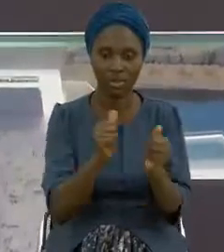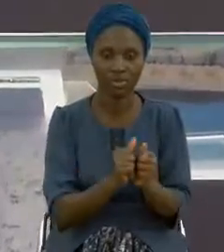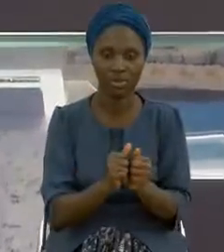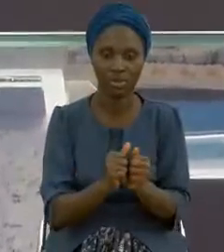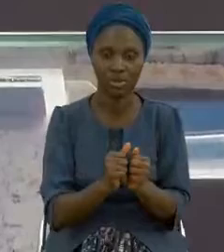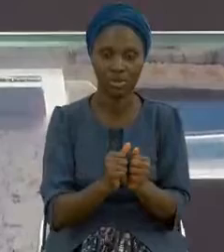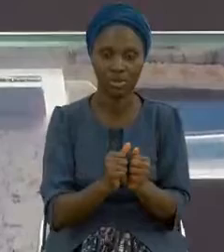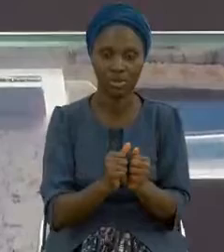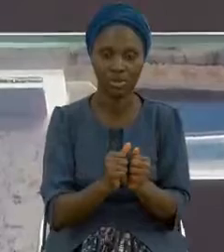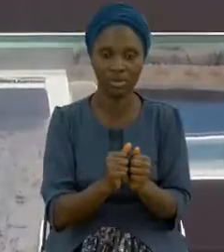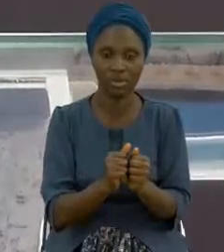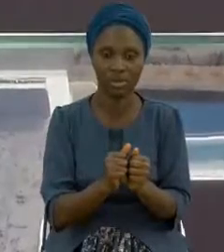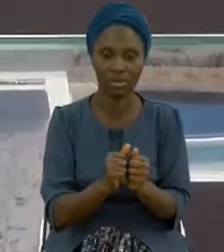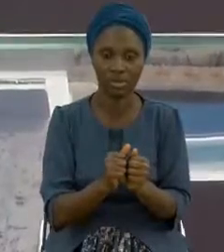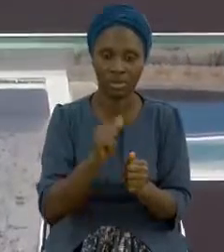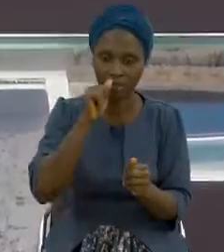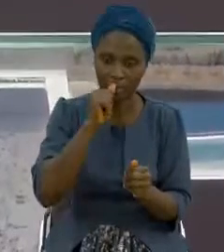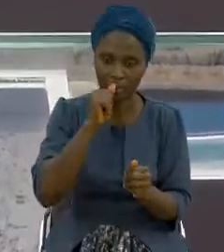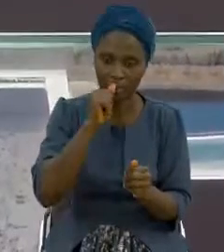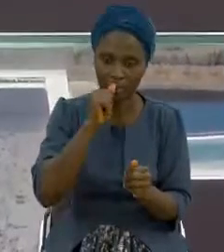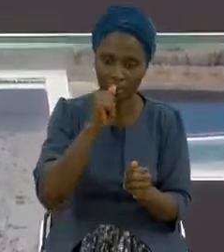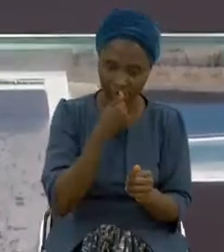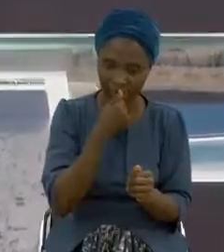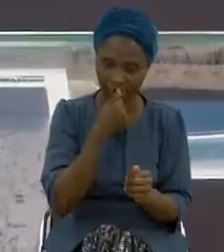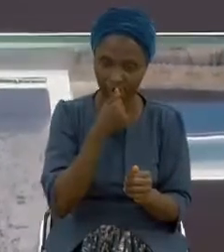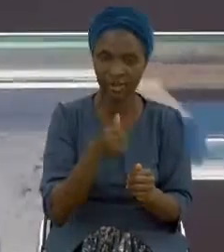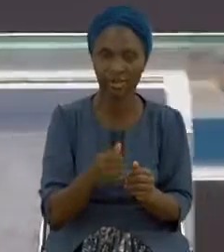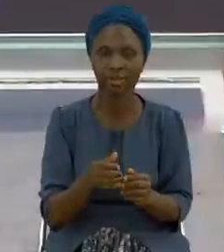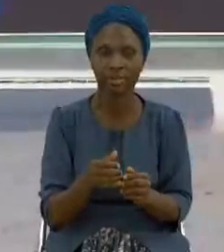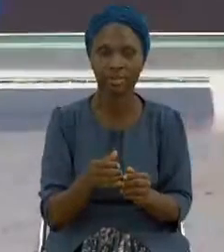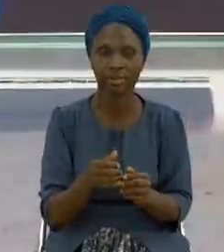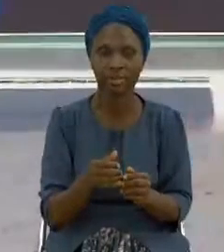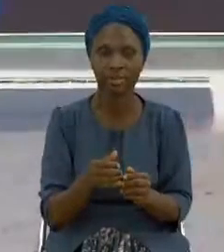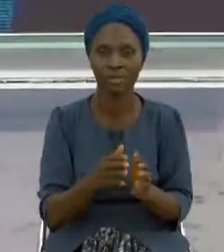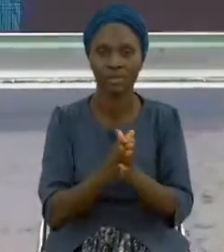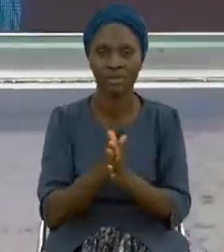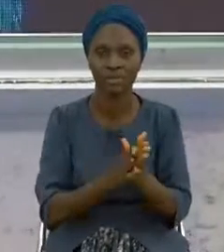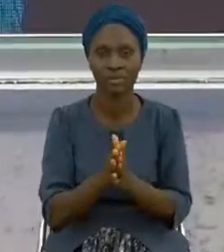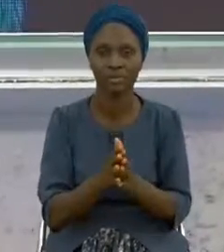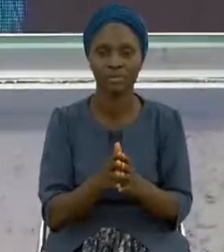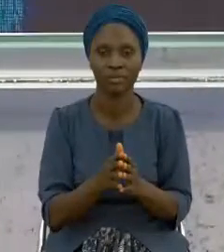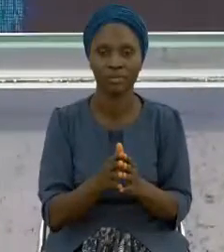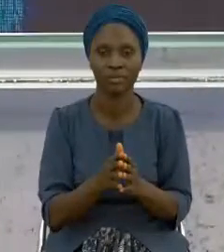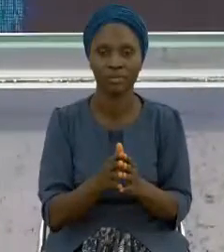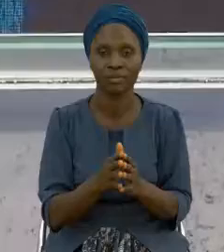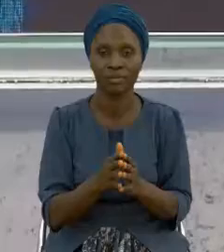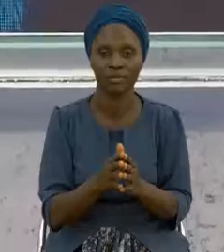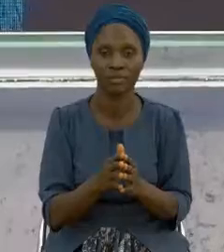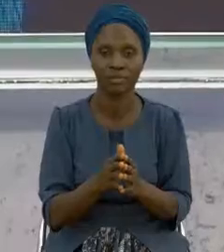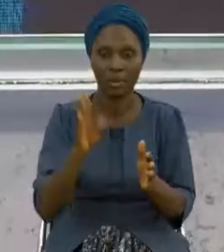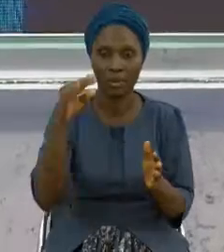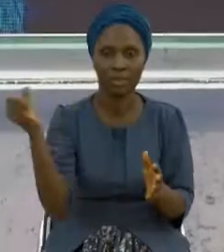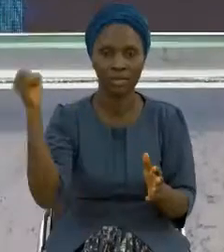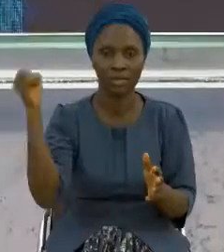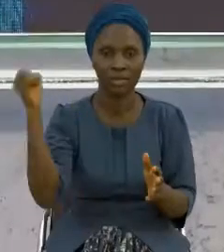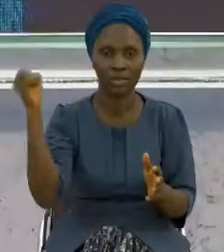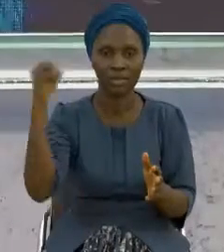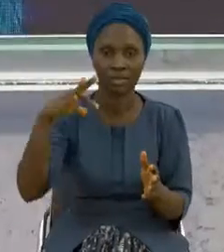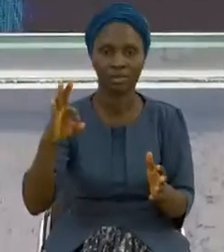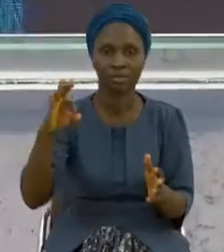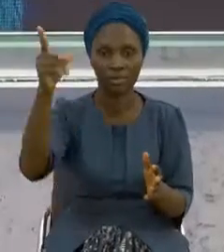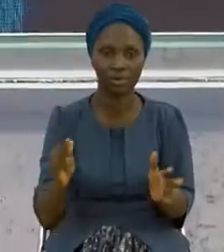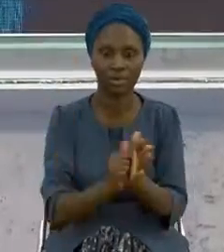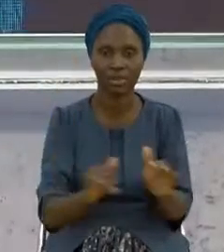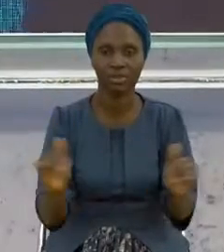persevering zeal. By the grace of God, that same motivation of Paul the Apostle